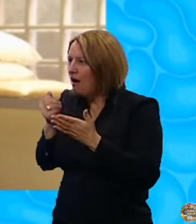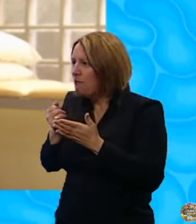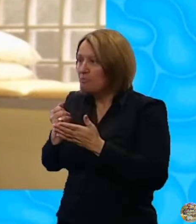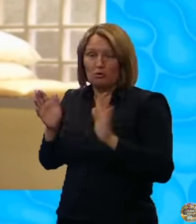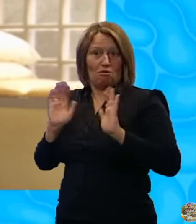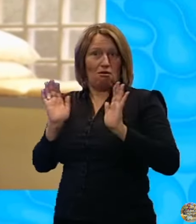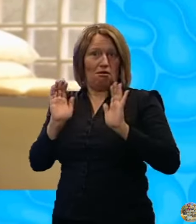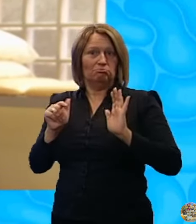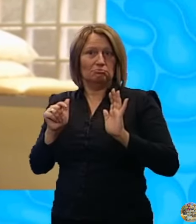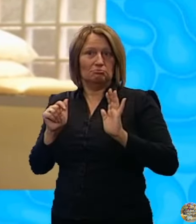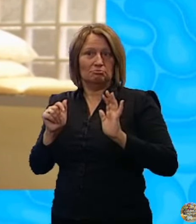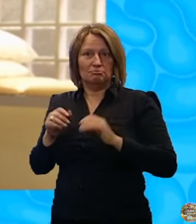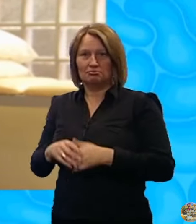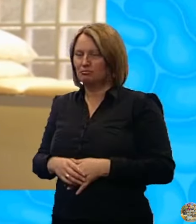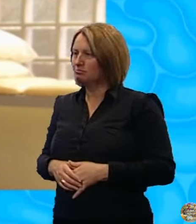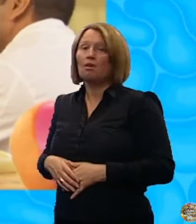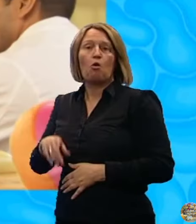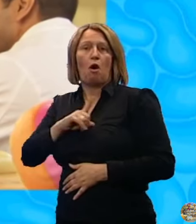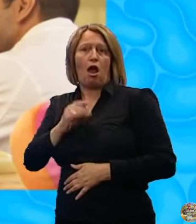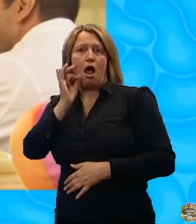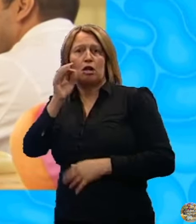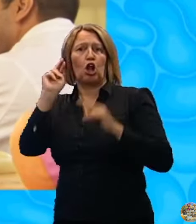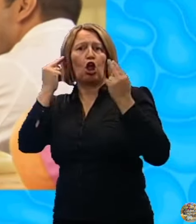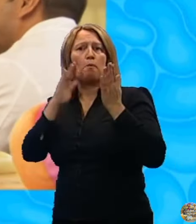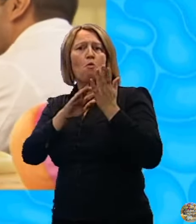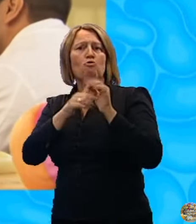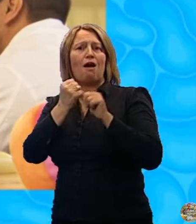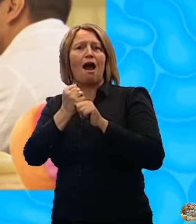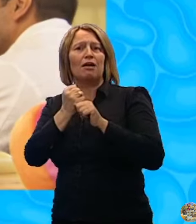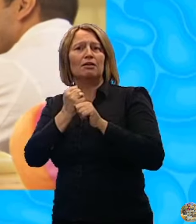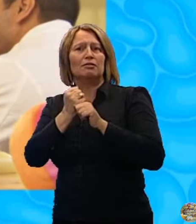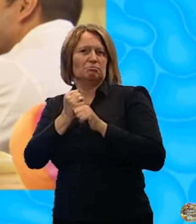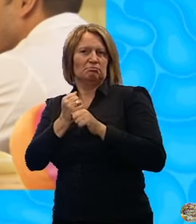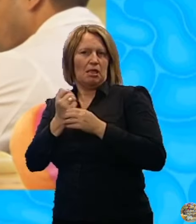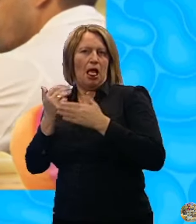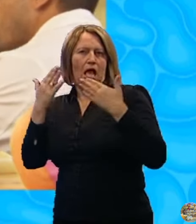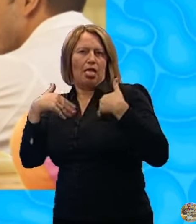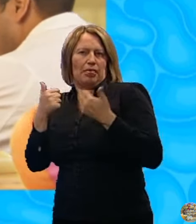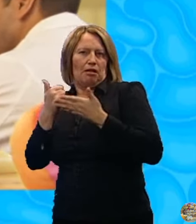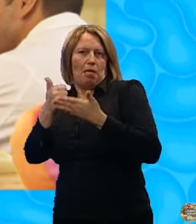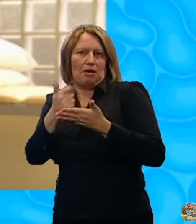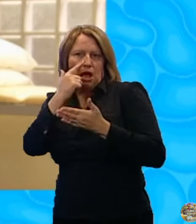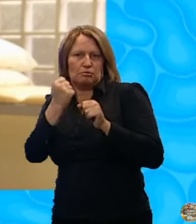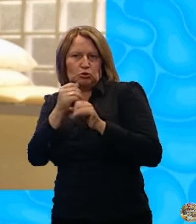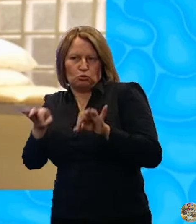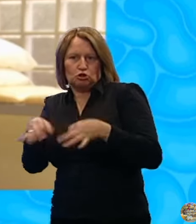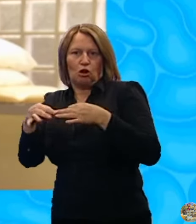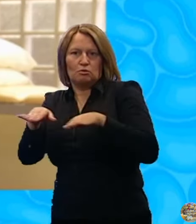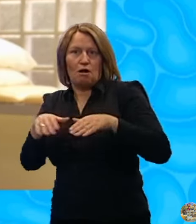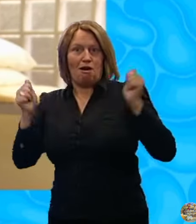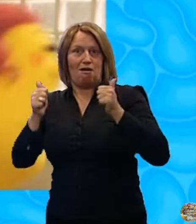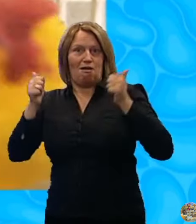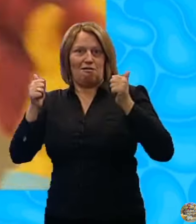making it up. I'll tell you what. Why don't we have a word with Nurse Morag? Perhaps the healthy helpers can show you why you should wear a swim sock. Yes,